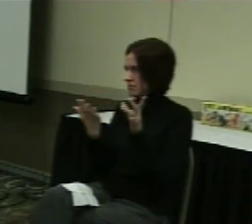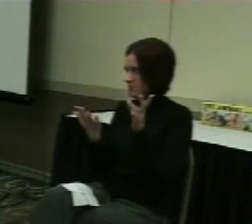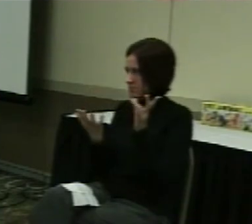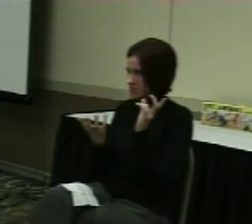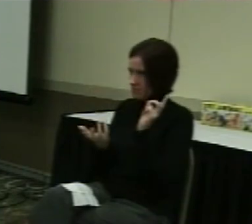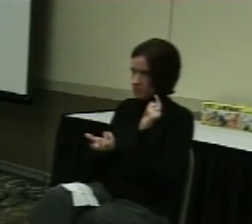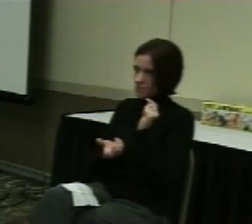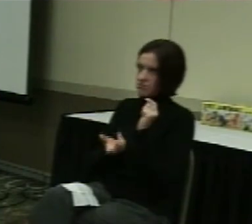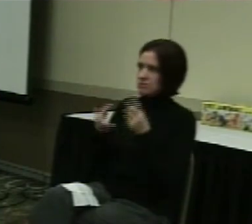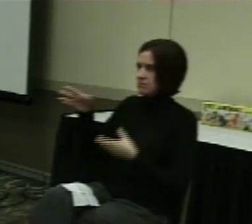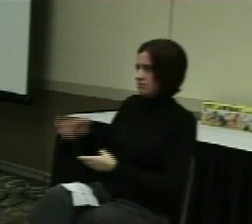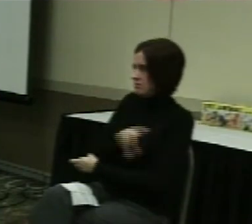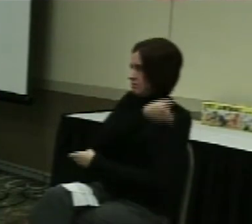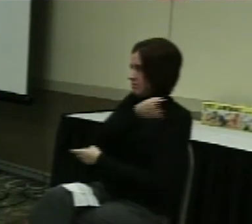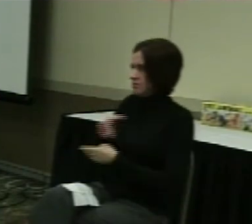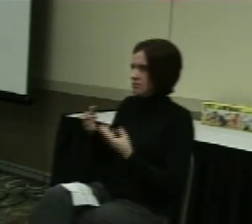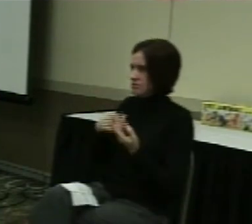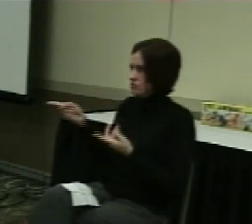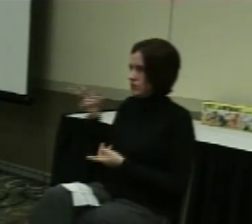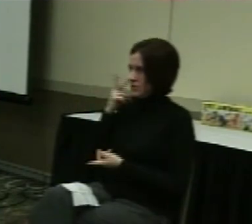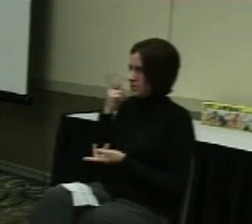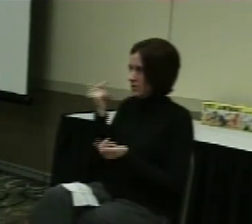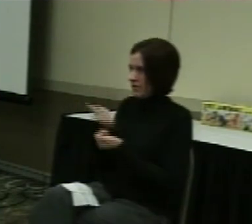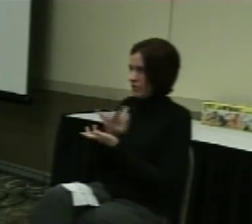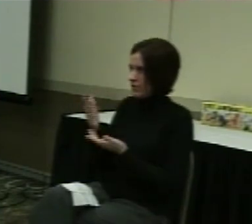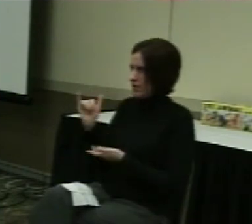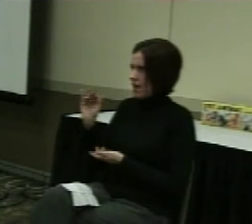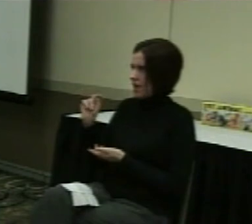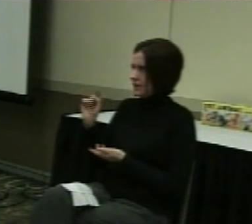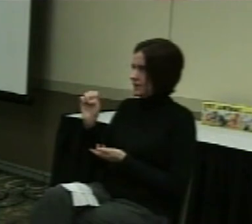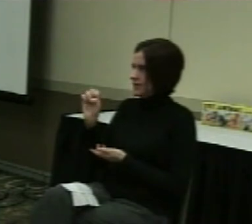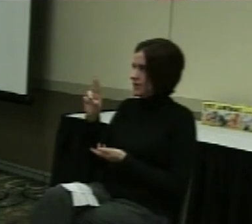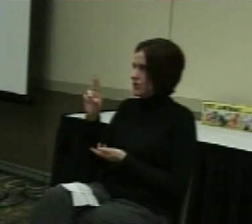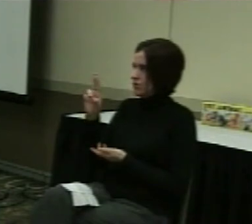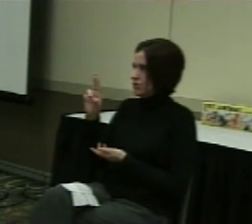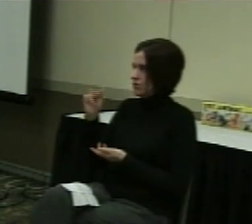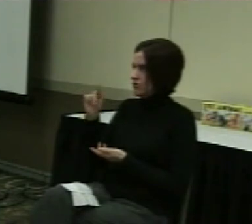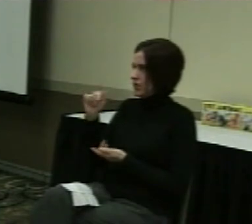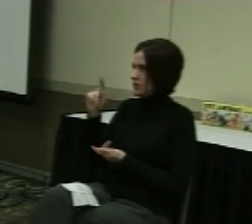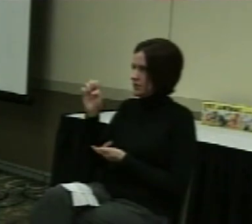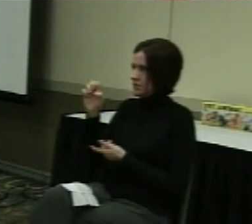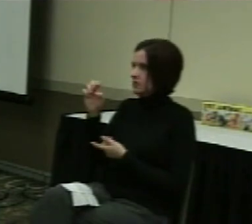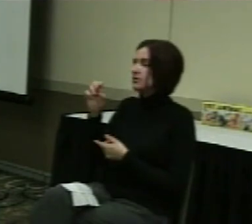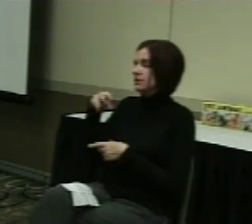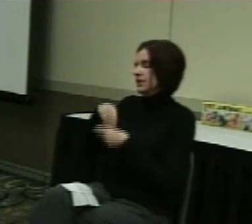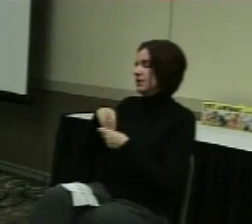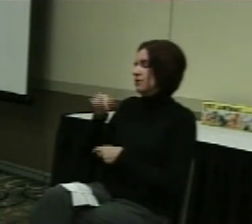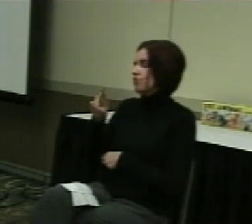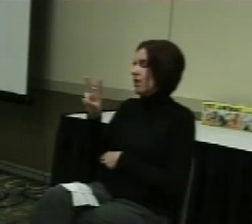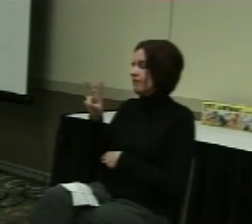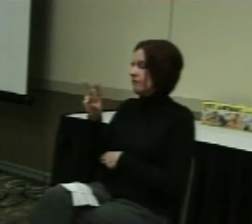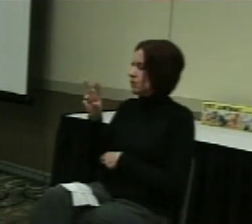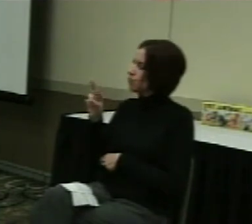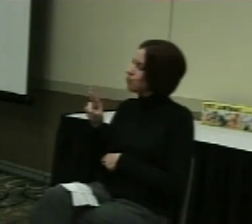on the continuum of services. You see all kinds of things as an itinerant in Rockford.